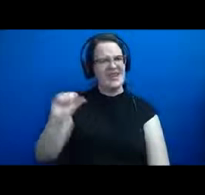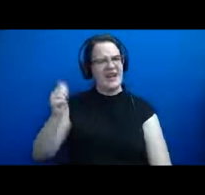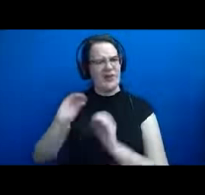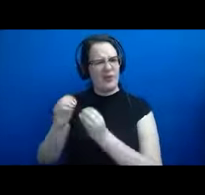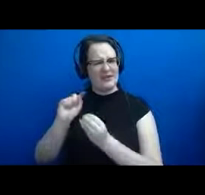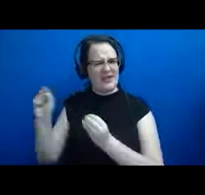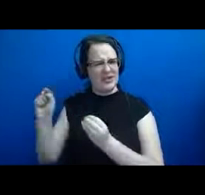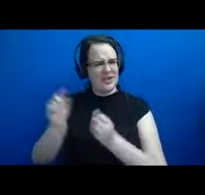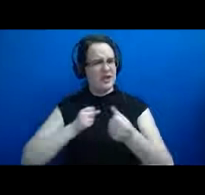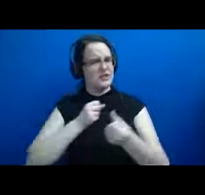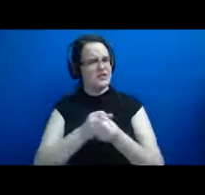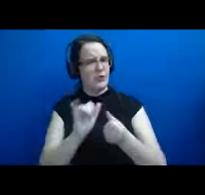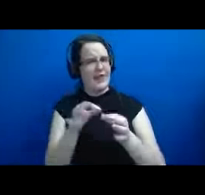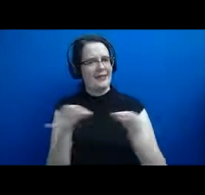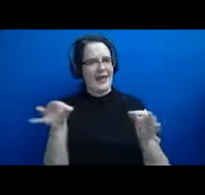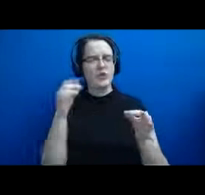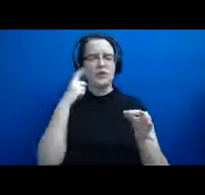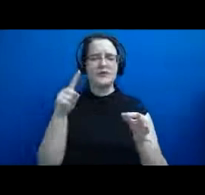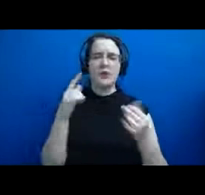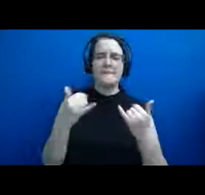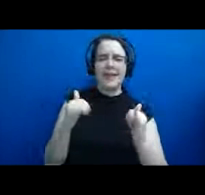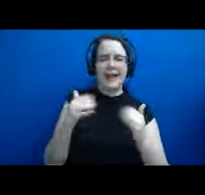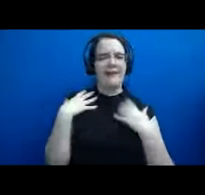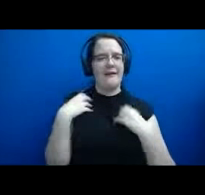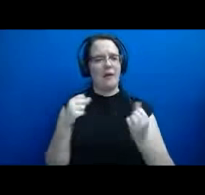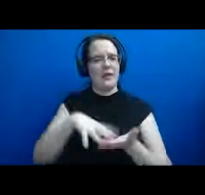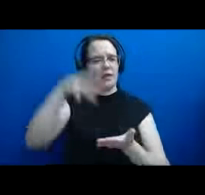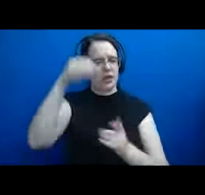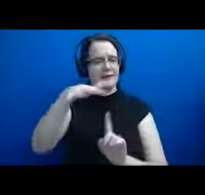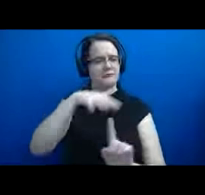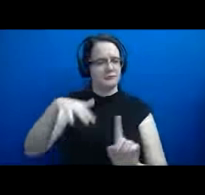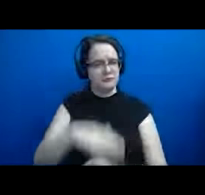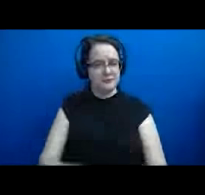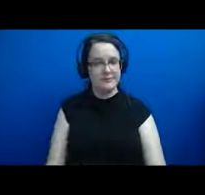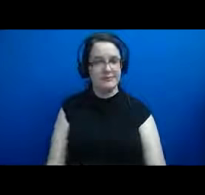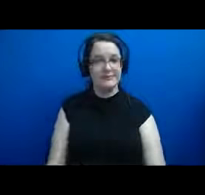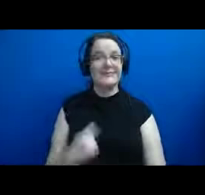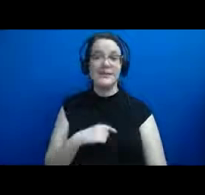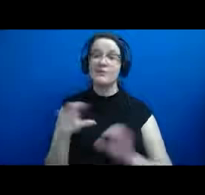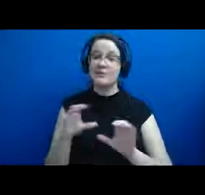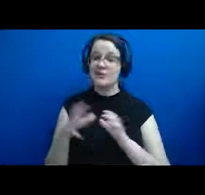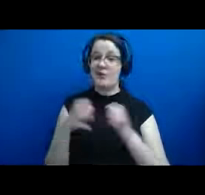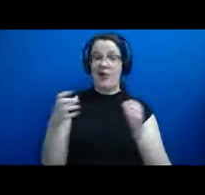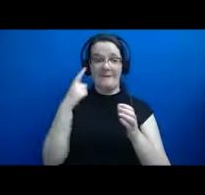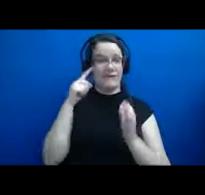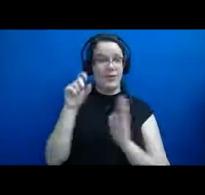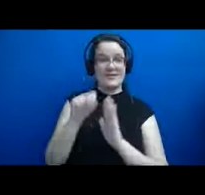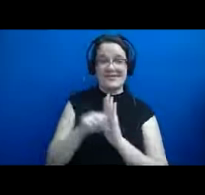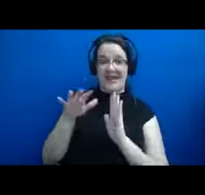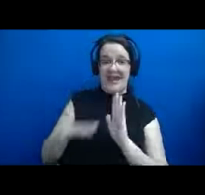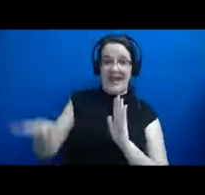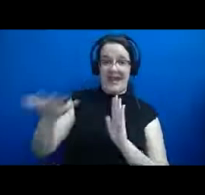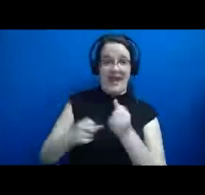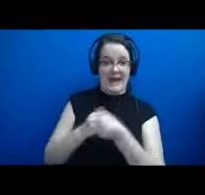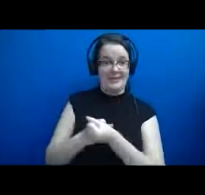that playful and healthy environment for kids. We do a lot with statewide advocacy, so stay tuned for